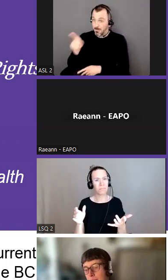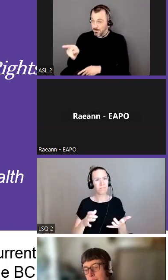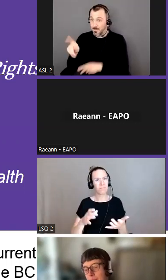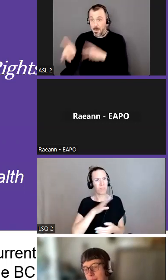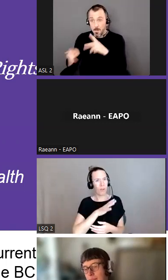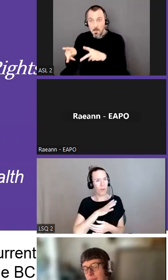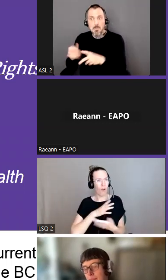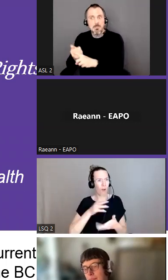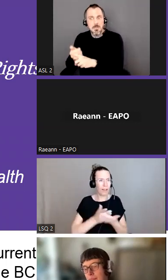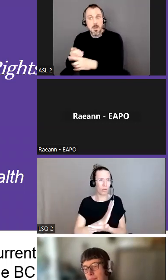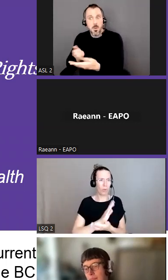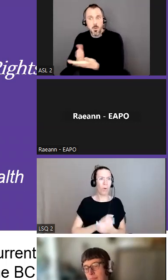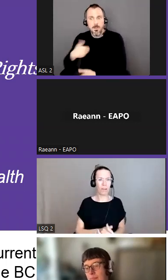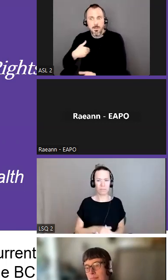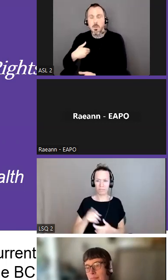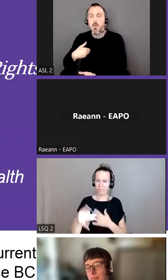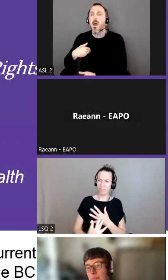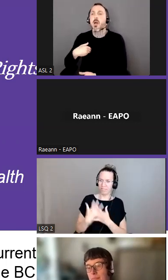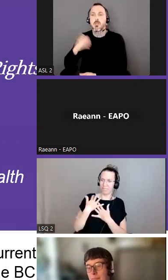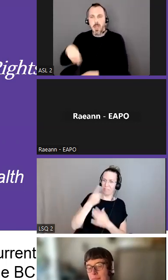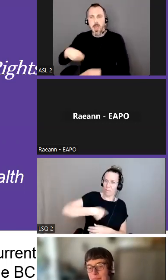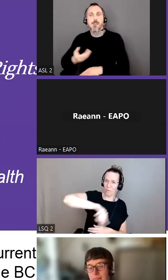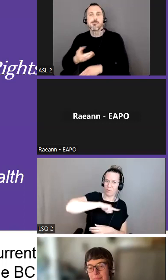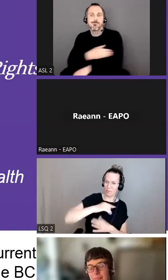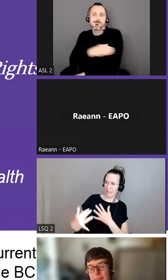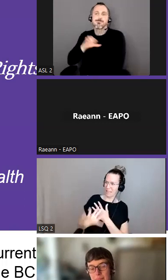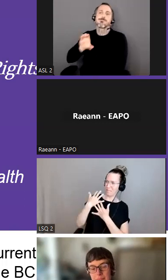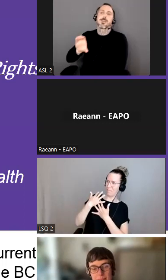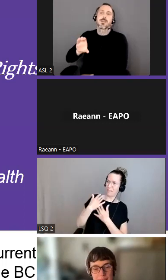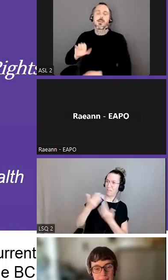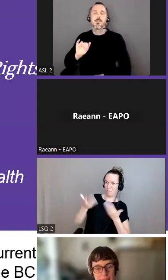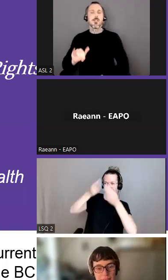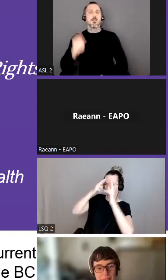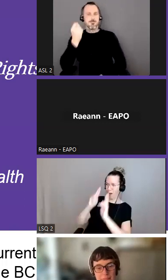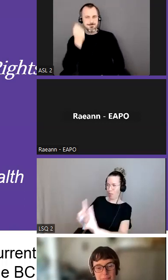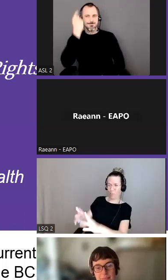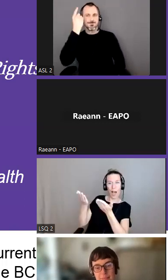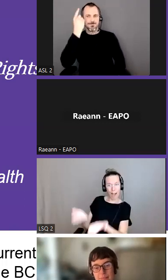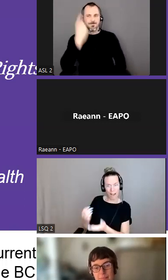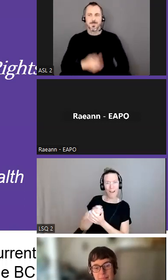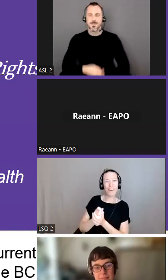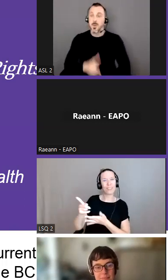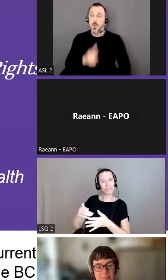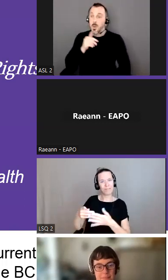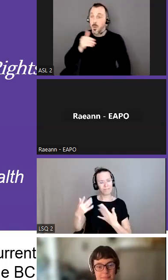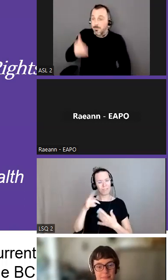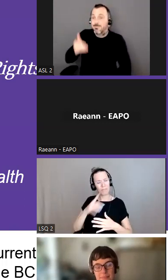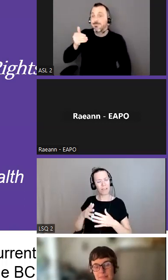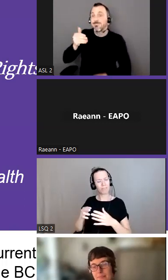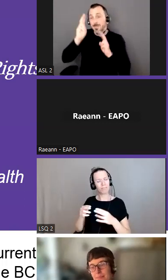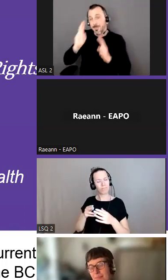are an inspiration to us all. And today we honor you, we honor your integrity, and we honor your